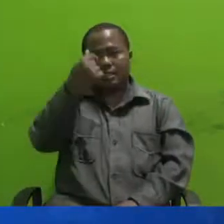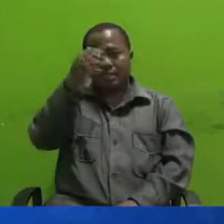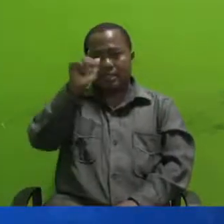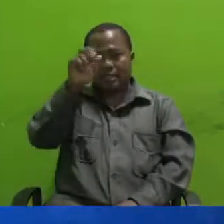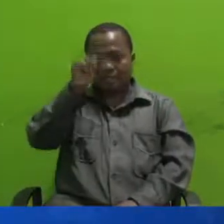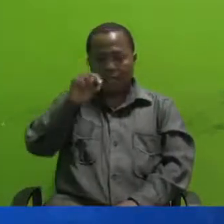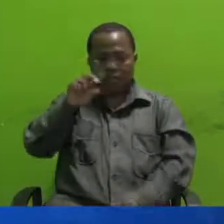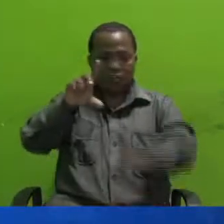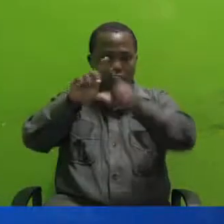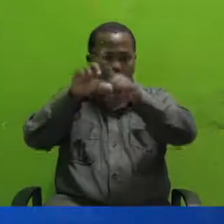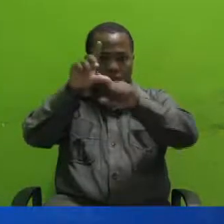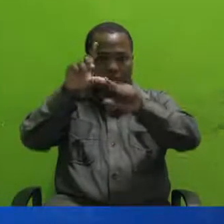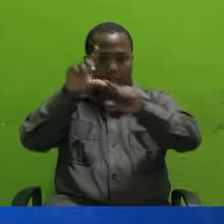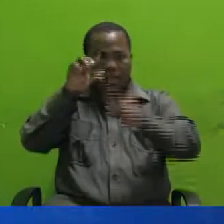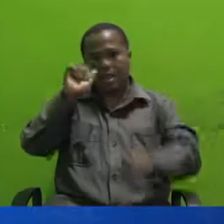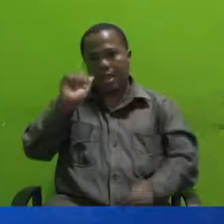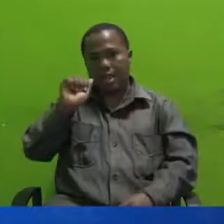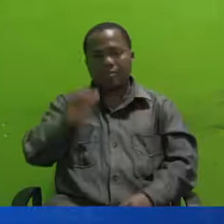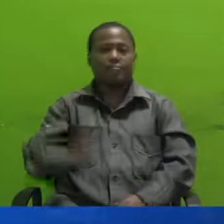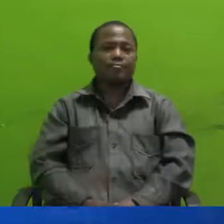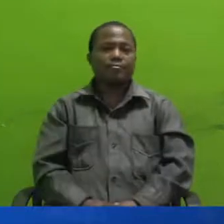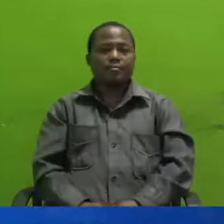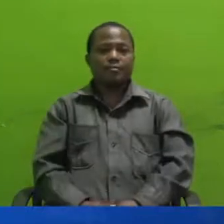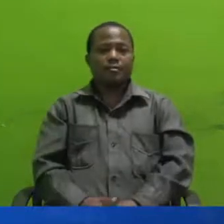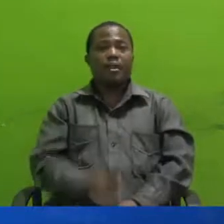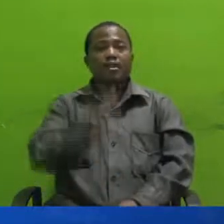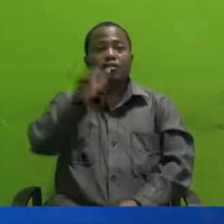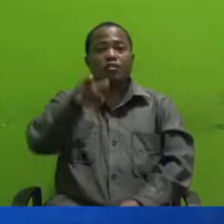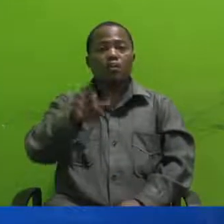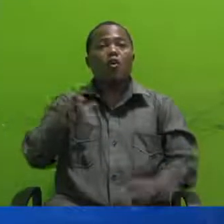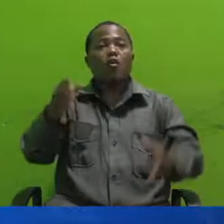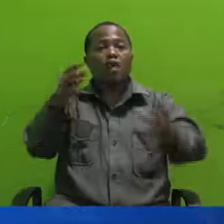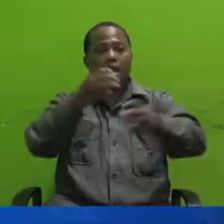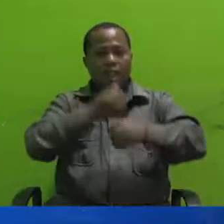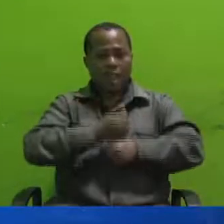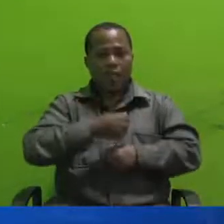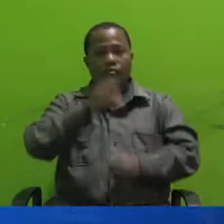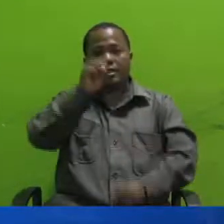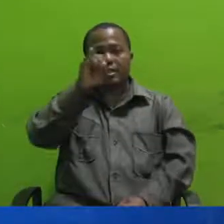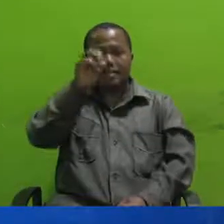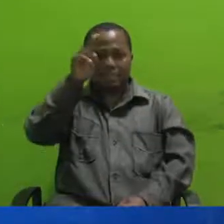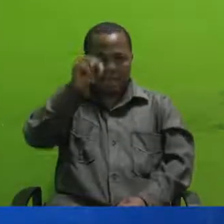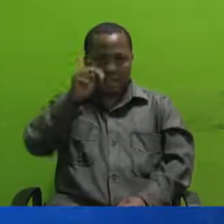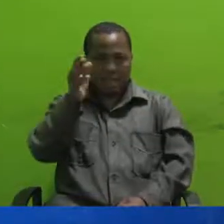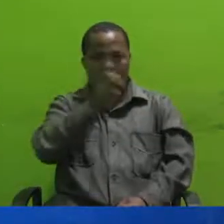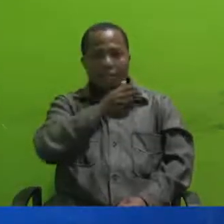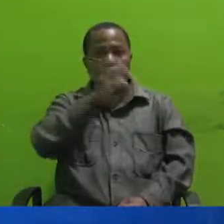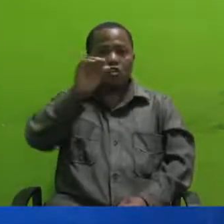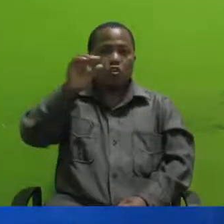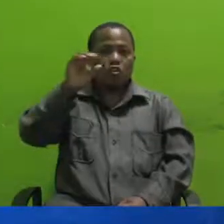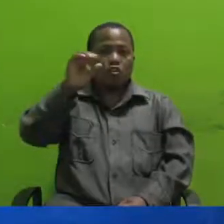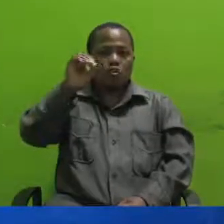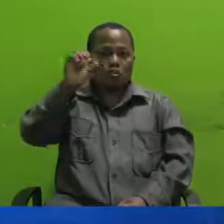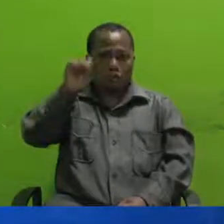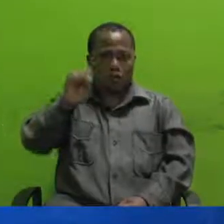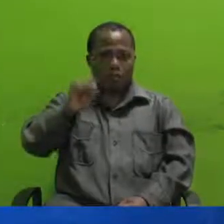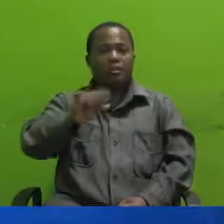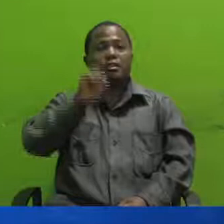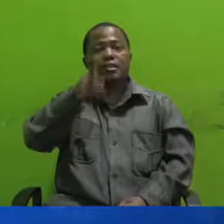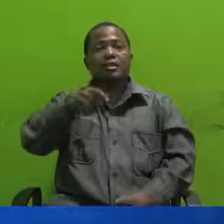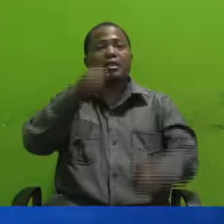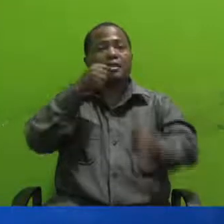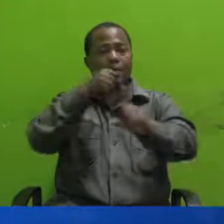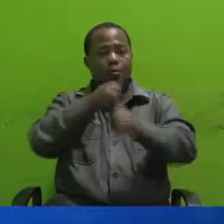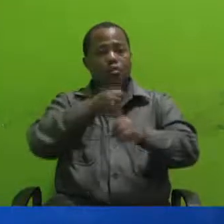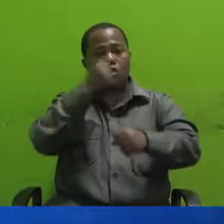Tan of angle A. So we have sine, we have cos. Now we are supposed